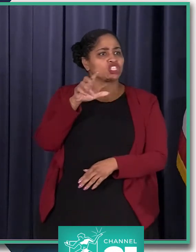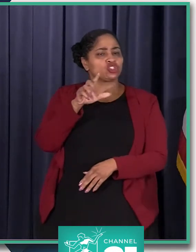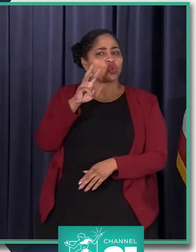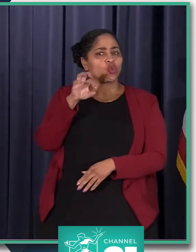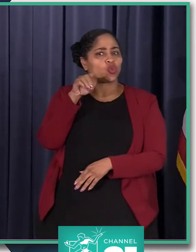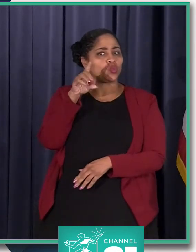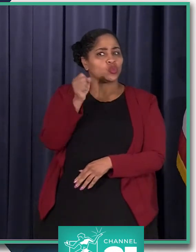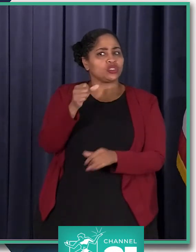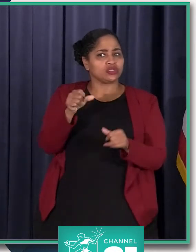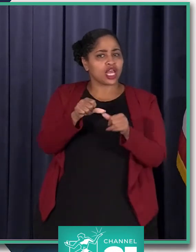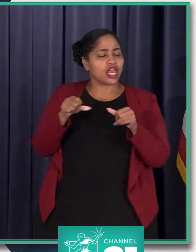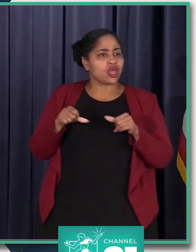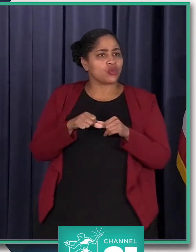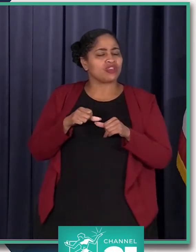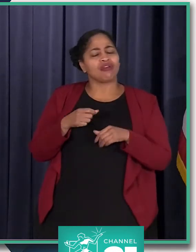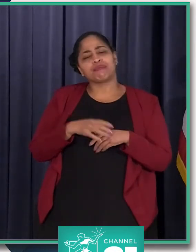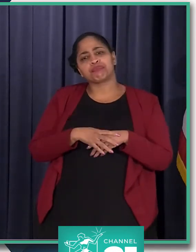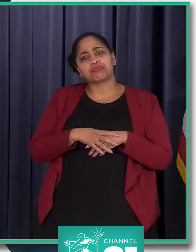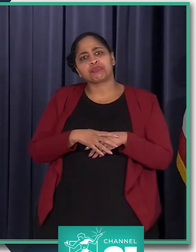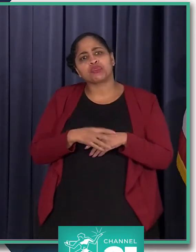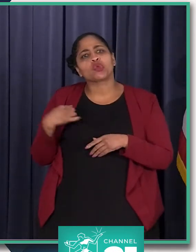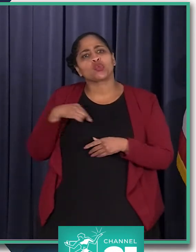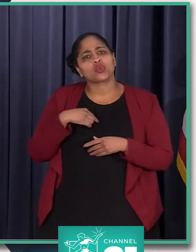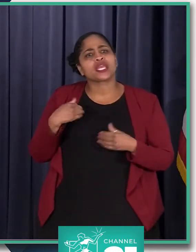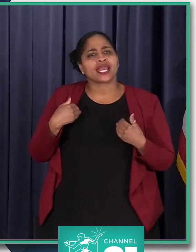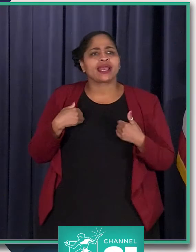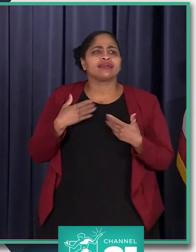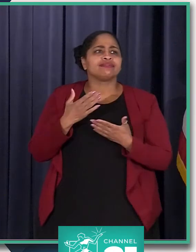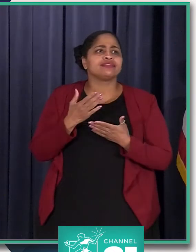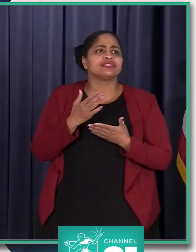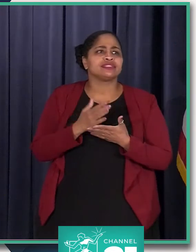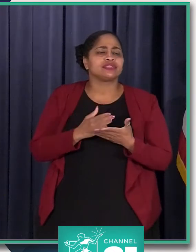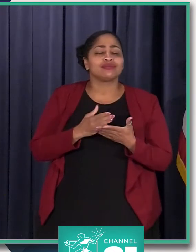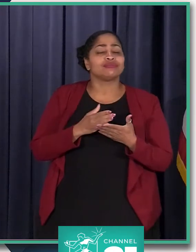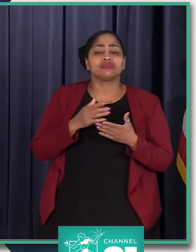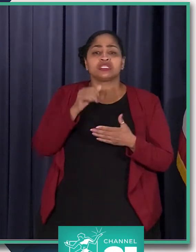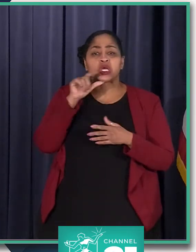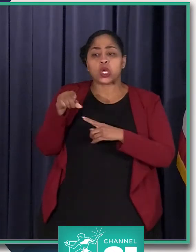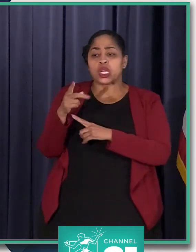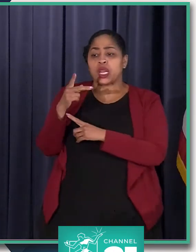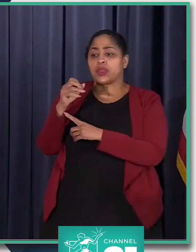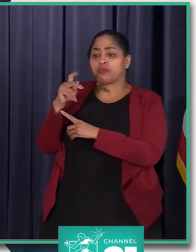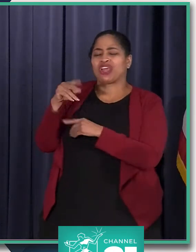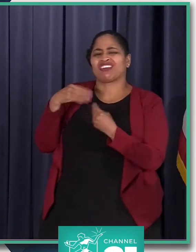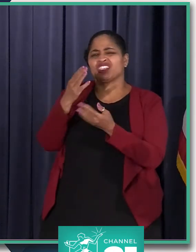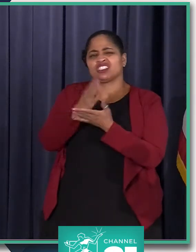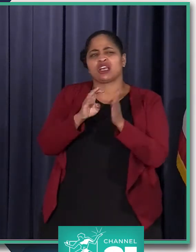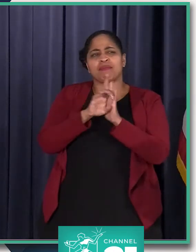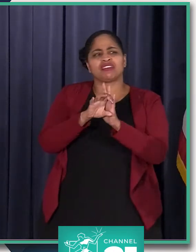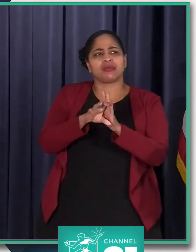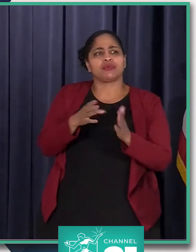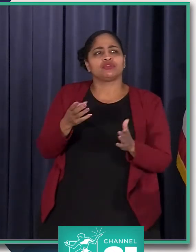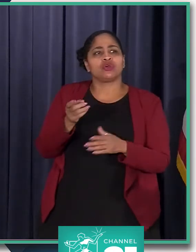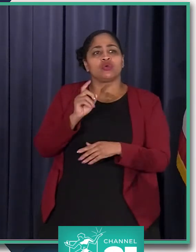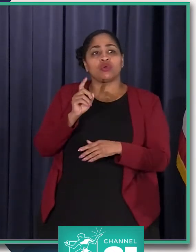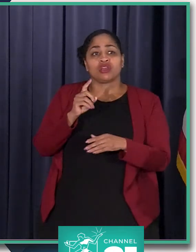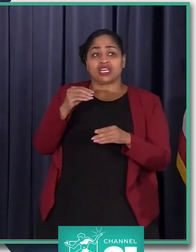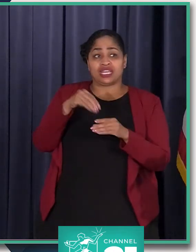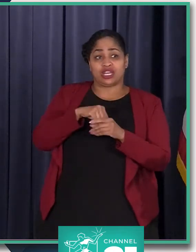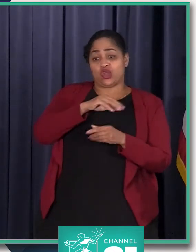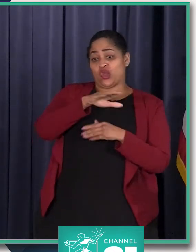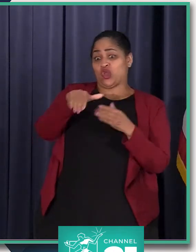neighborhood. We've had some, I mean, to give besides the park, to give a couple of examples, you know, when in all